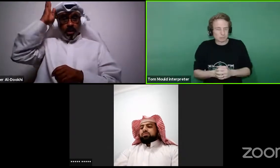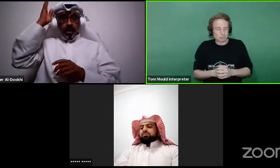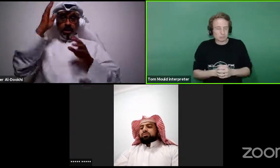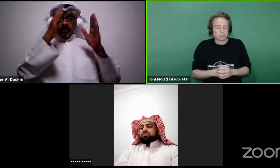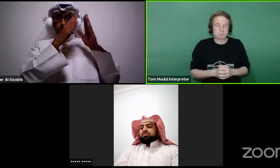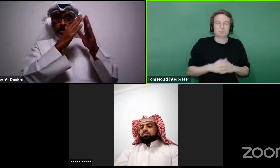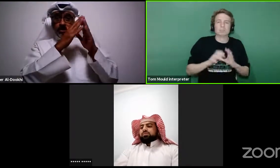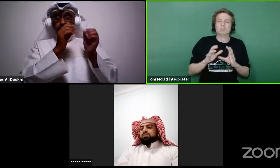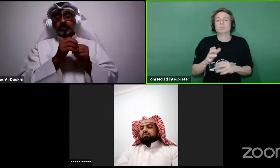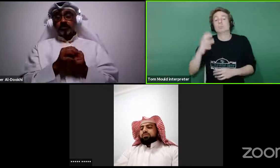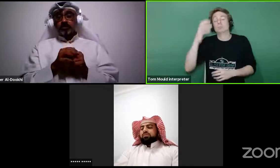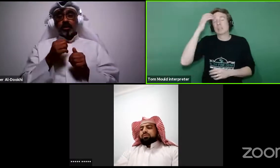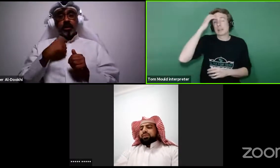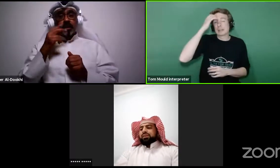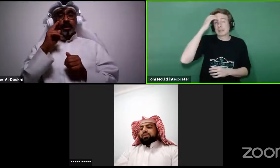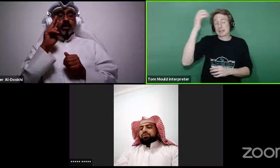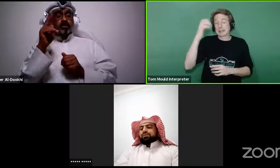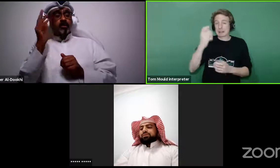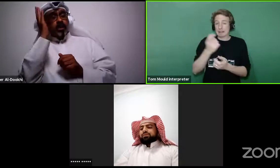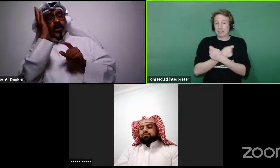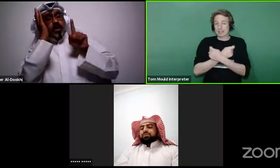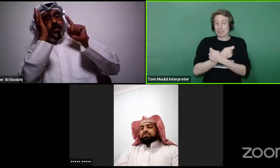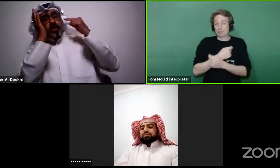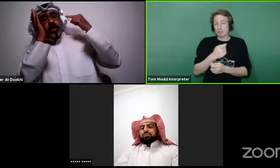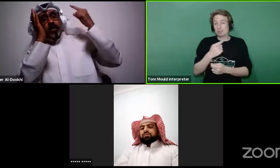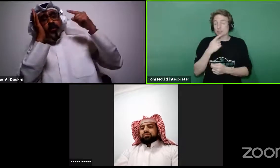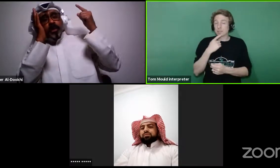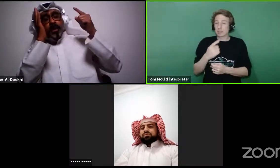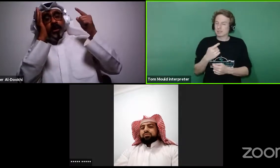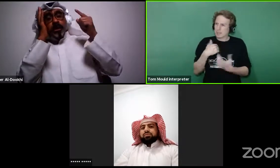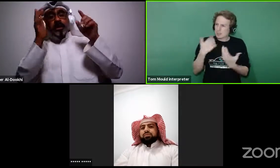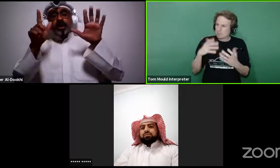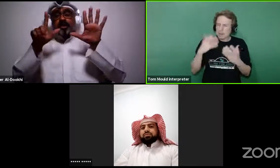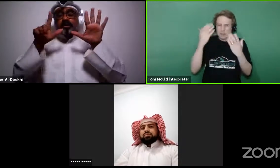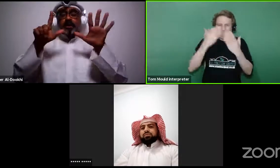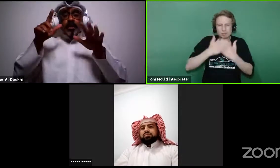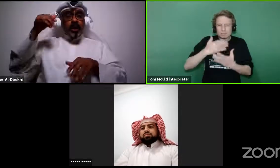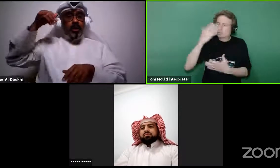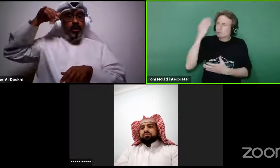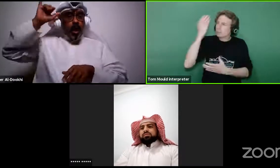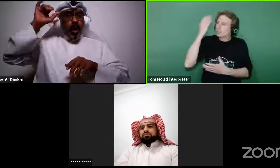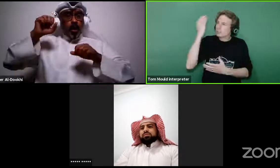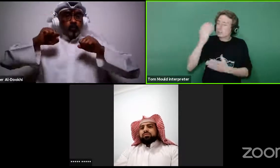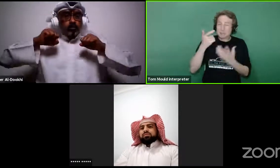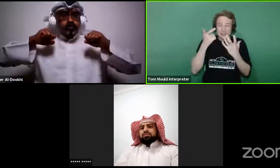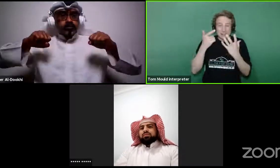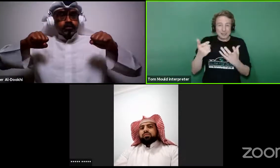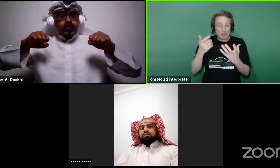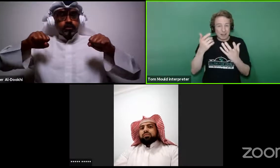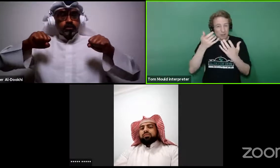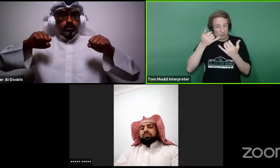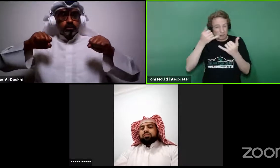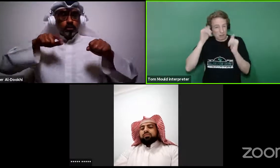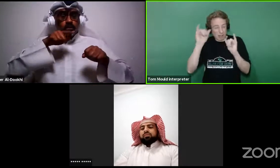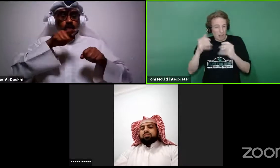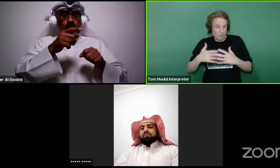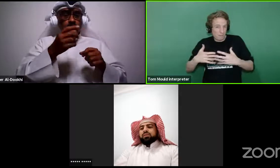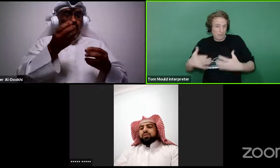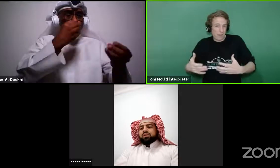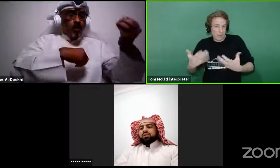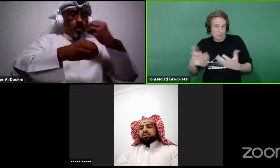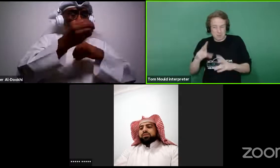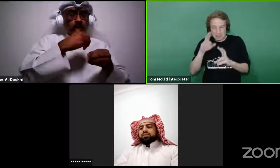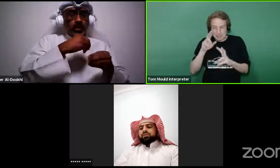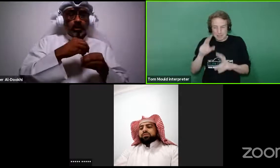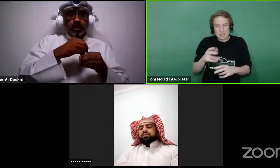Verily, I saw in a dream 7 fat cows, whom 7 lean ones were devouring, and 7 green ears